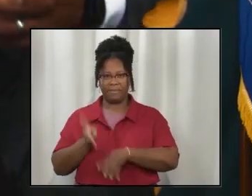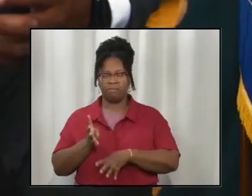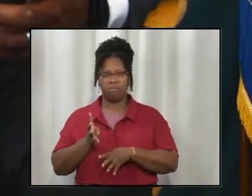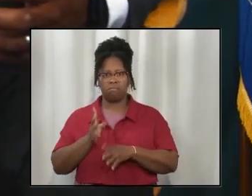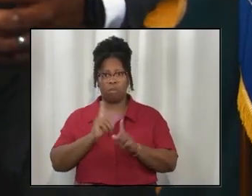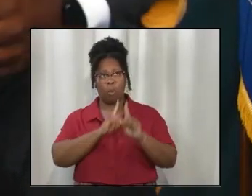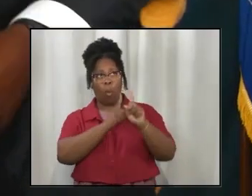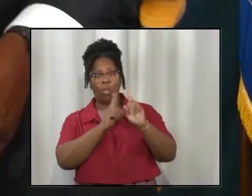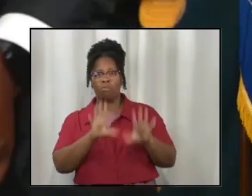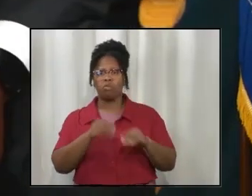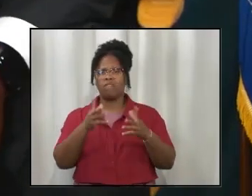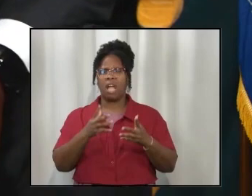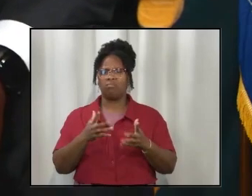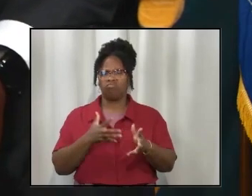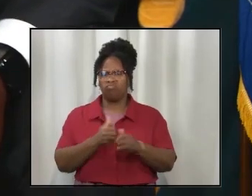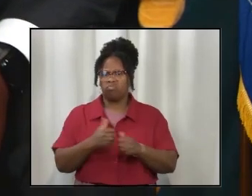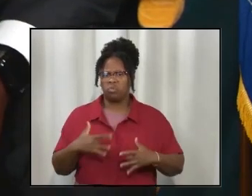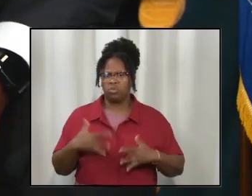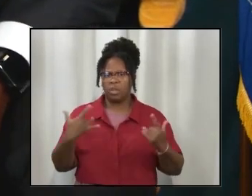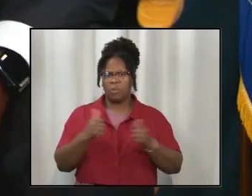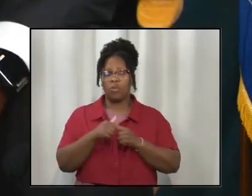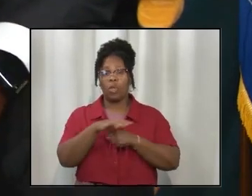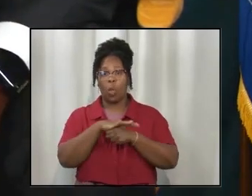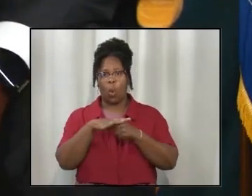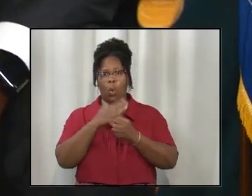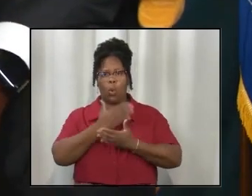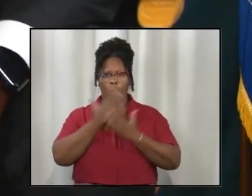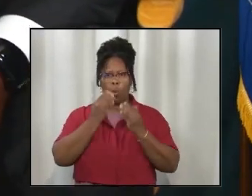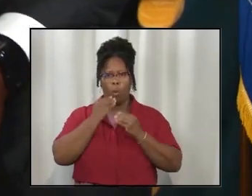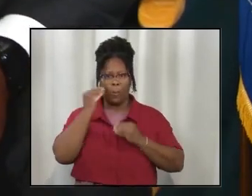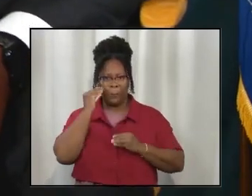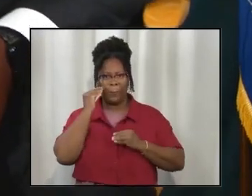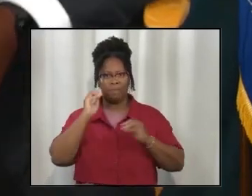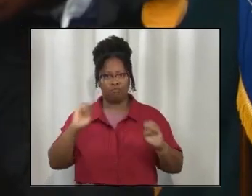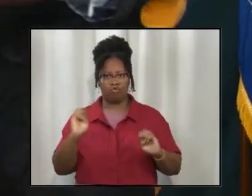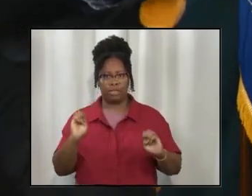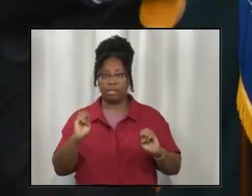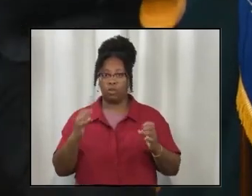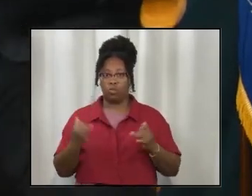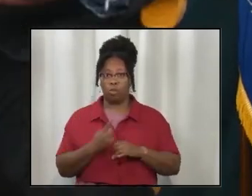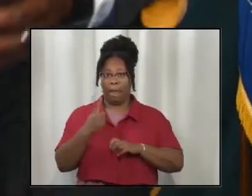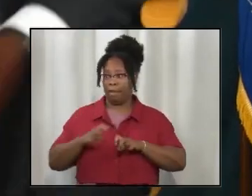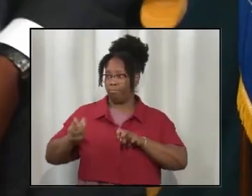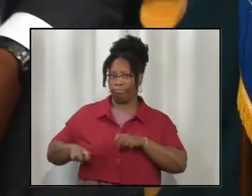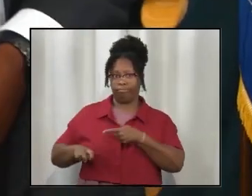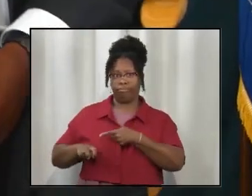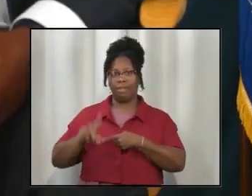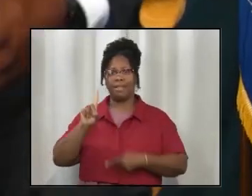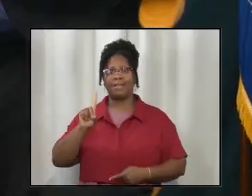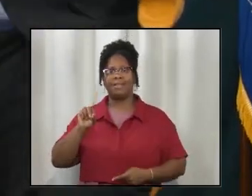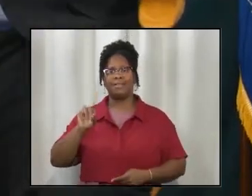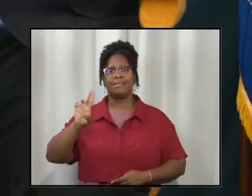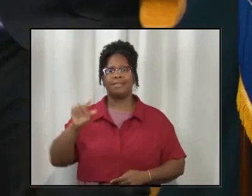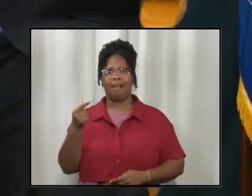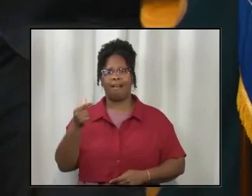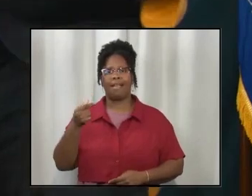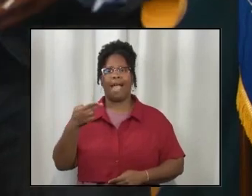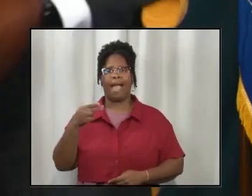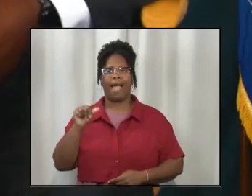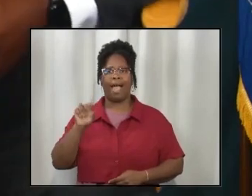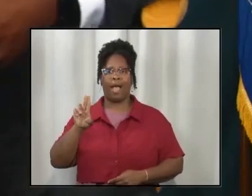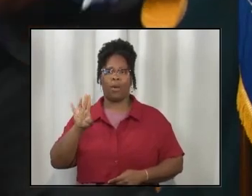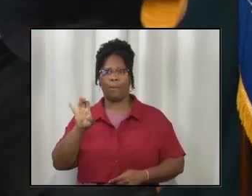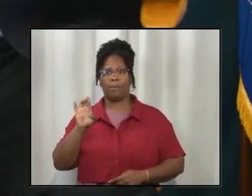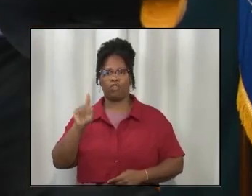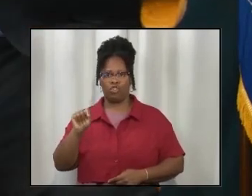on our local homelessness emergency. Today, I'm joined by Doug Haubert, our Long Beach City Prosecutor. Doug's here to talk with us